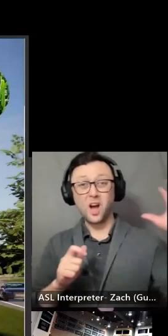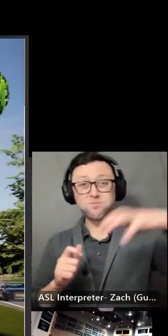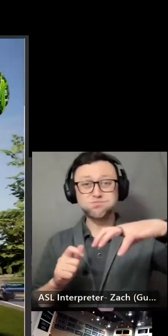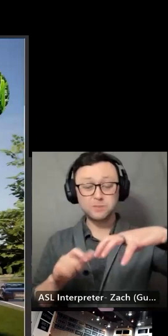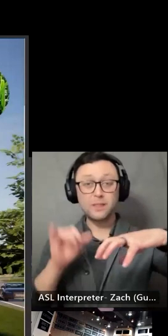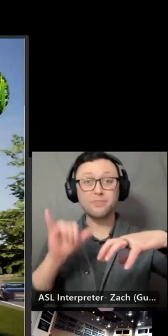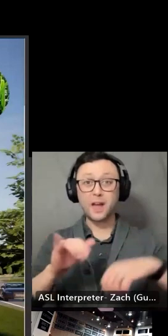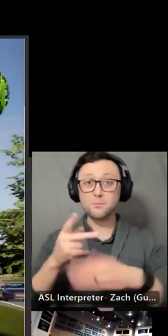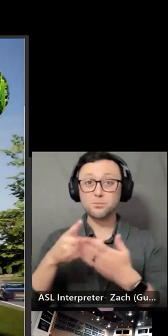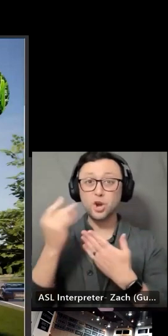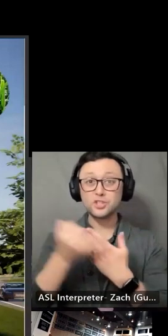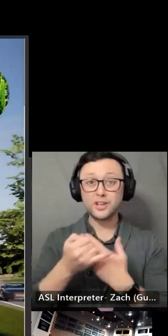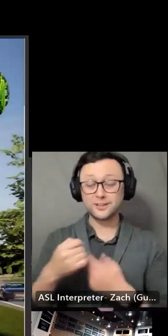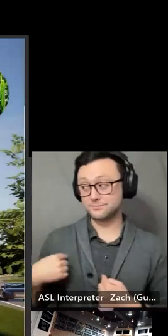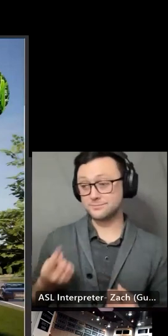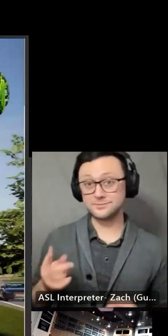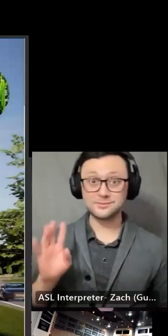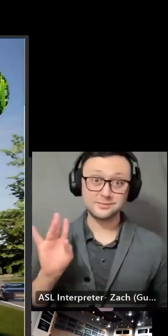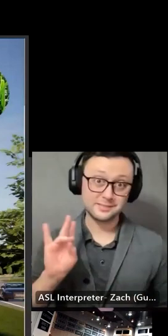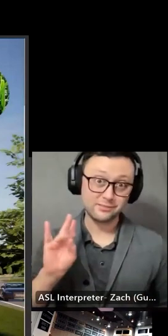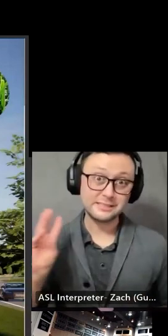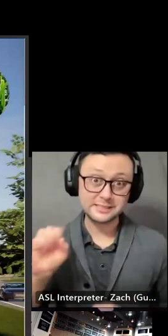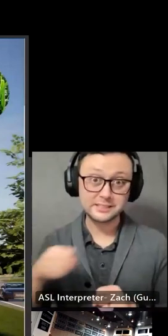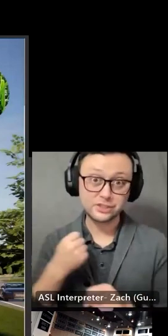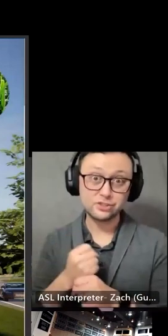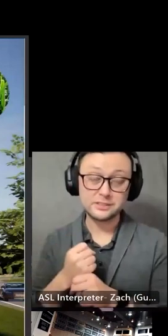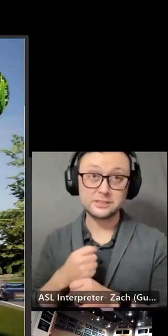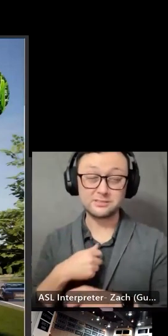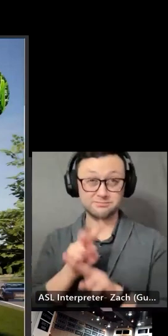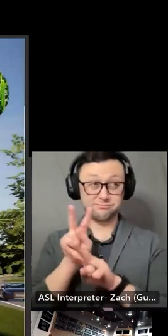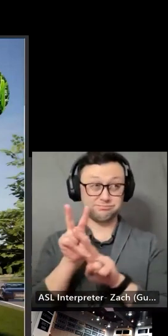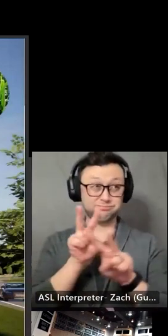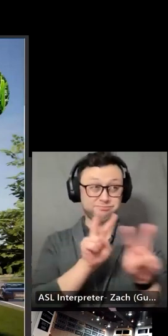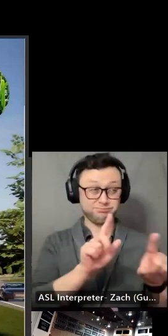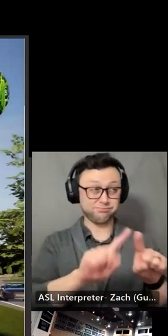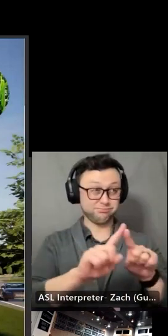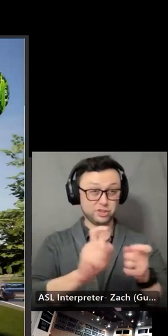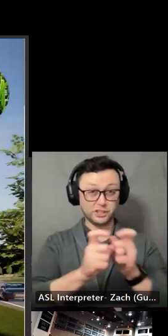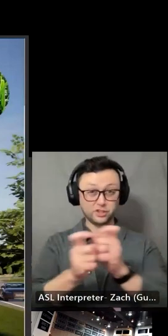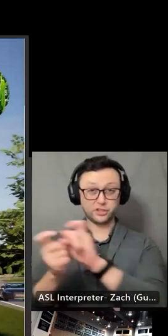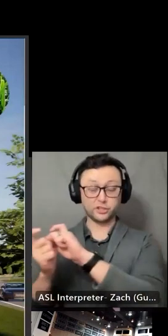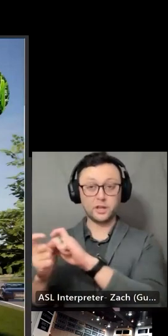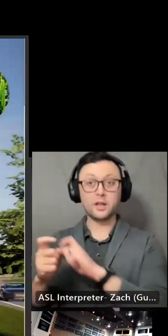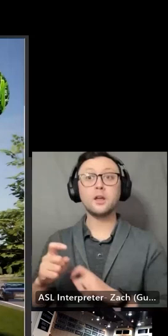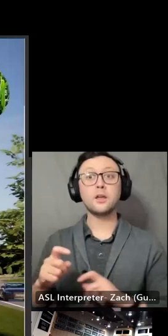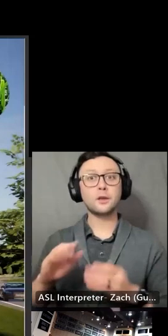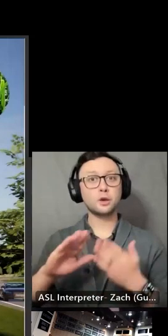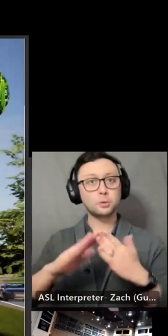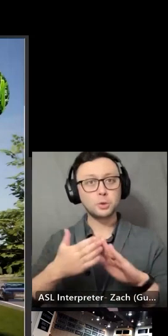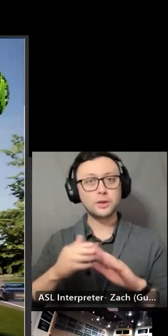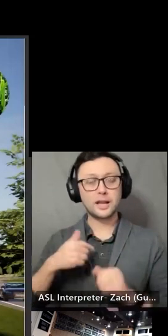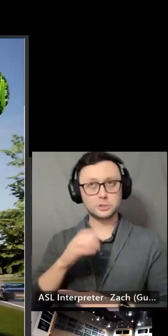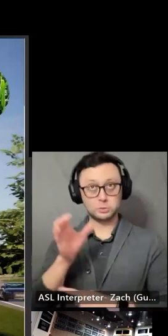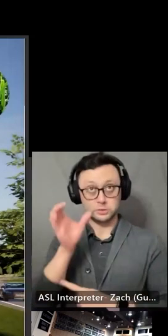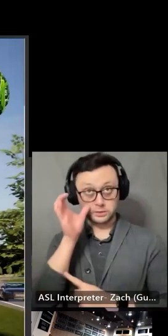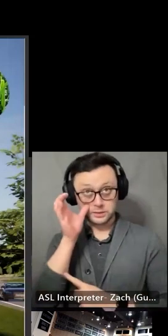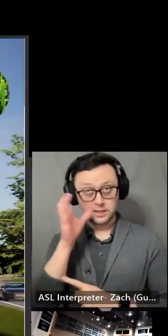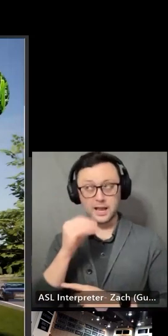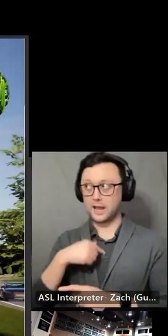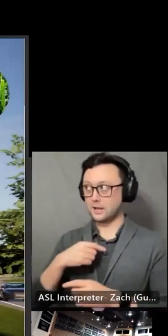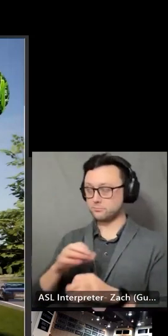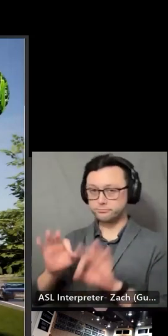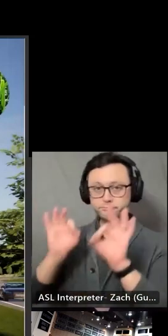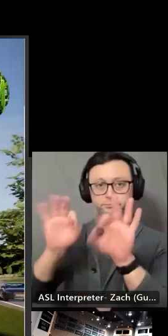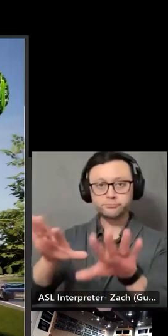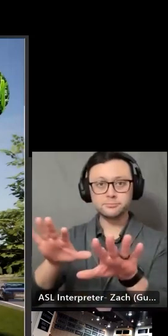I have for the last 76 years, and to make sure that somebody realizes that what we're looking to produce here